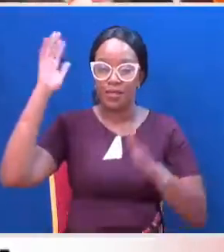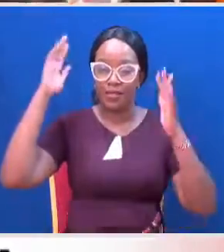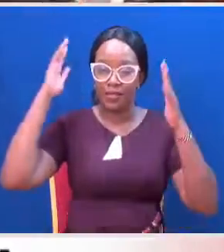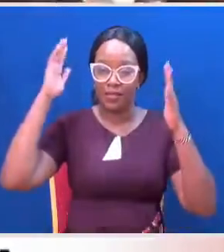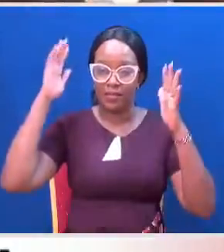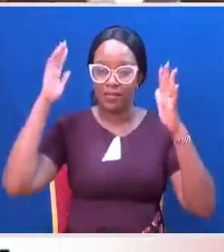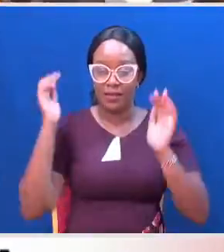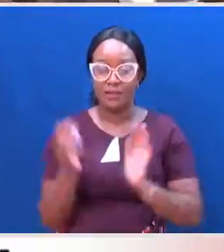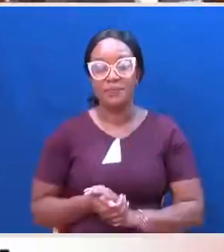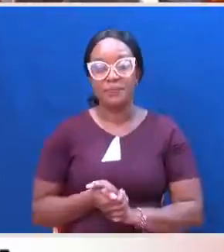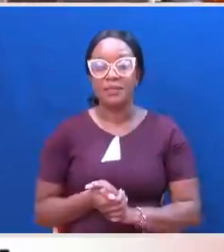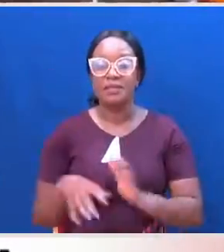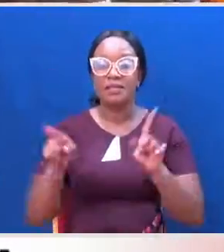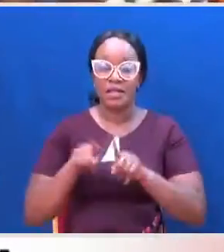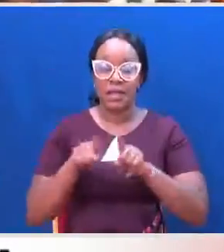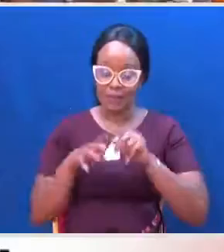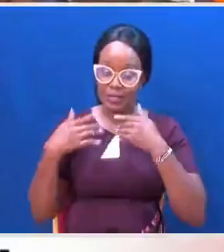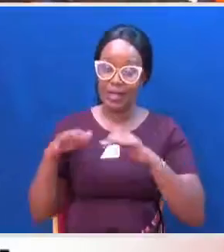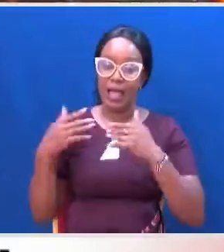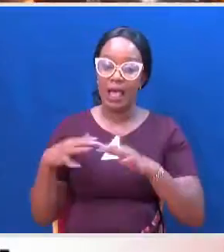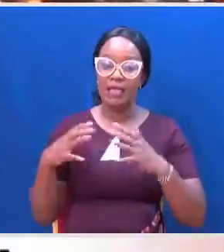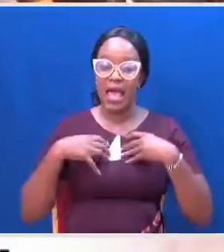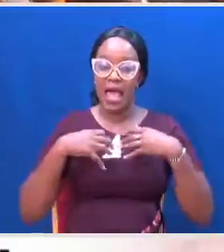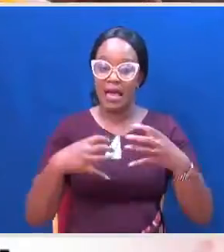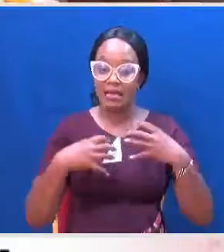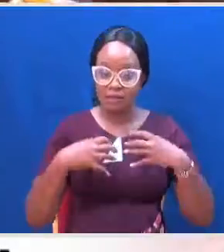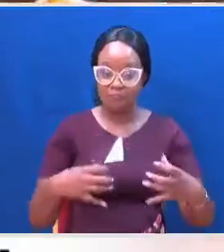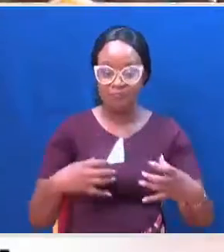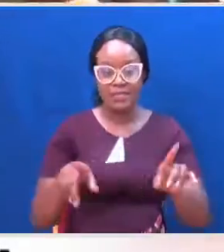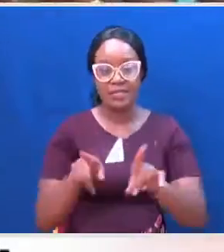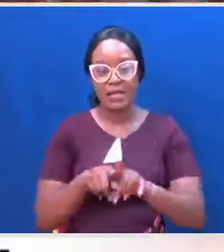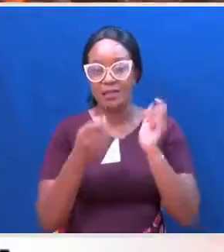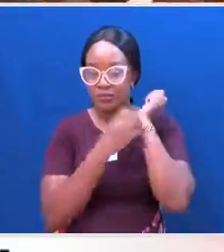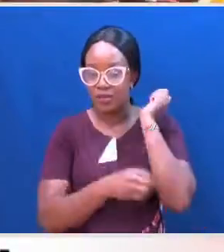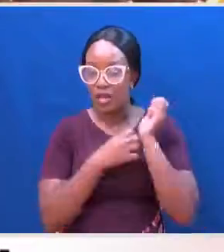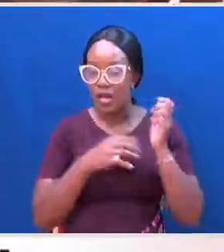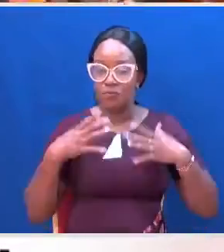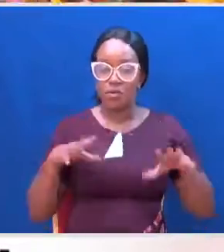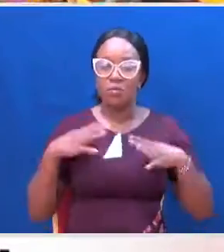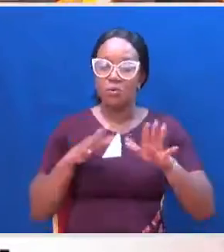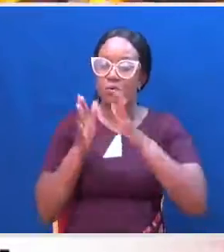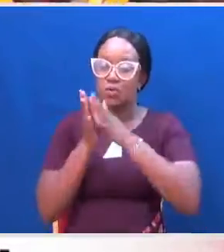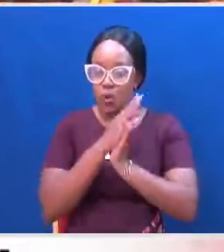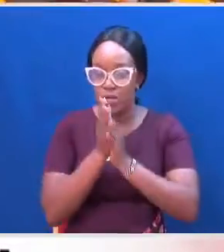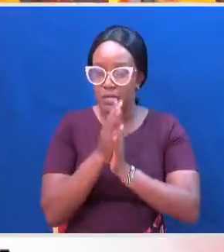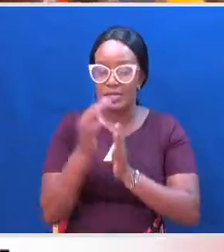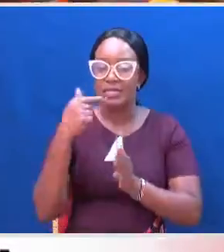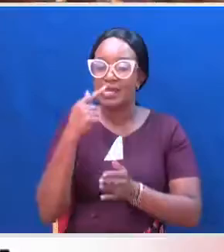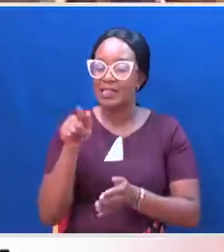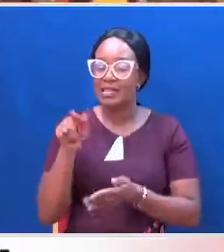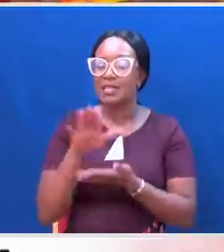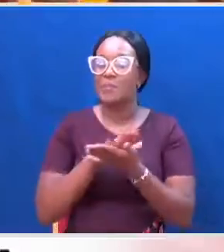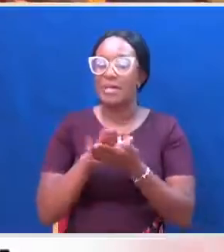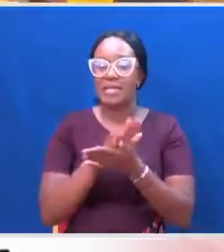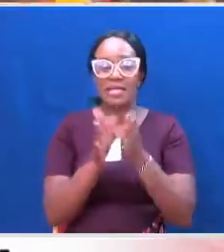He also dismissed the hustler dynasty narrative by Ruto and his allies, terming them baseless, adding that the